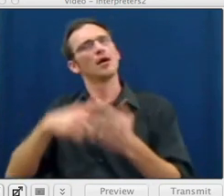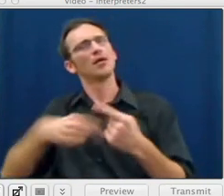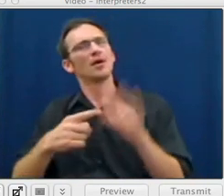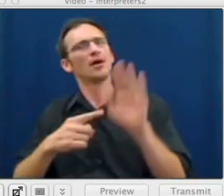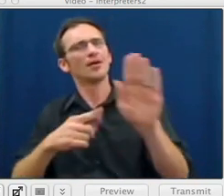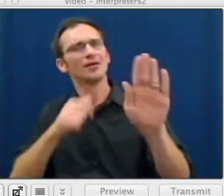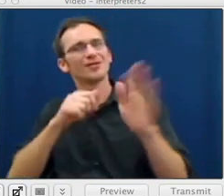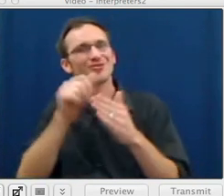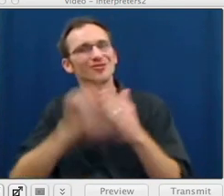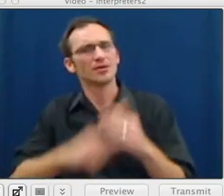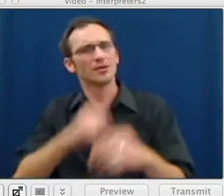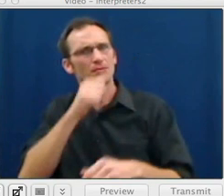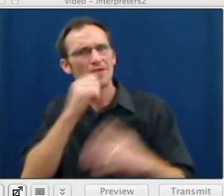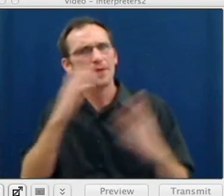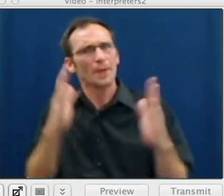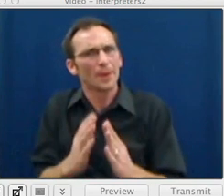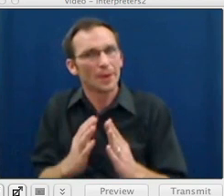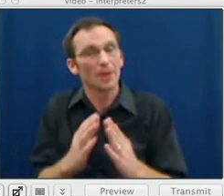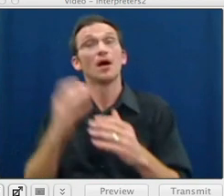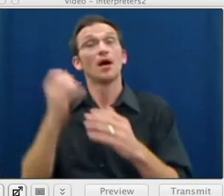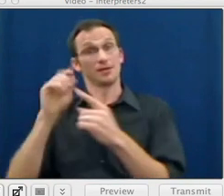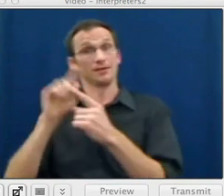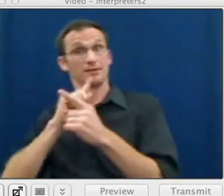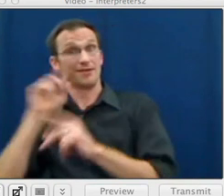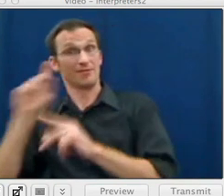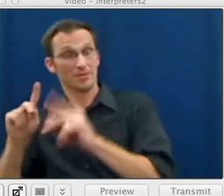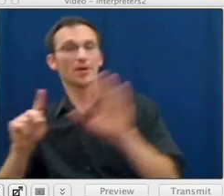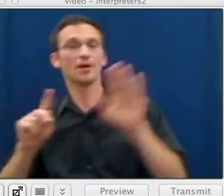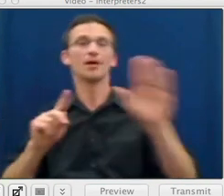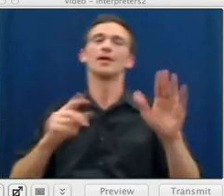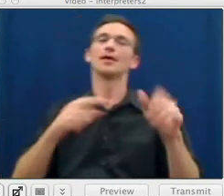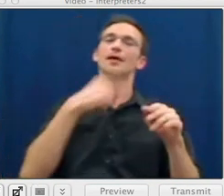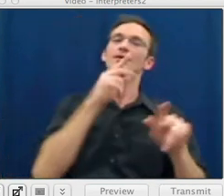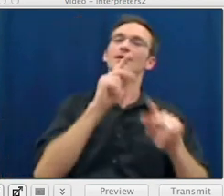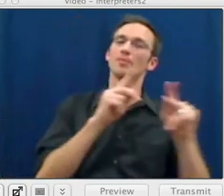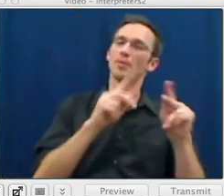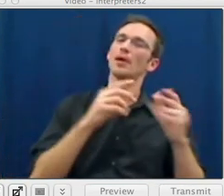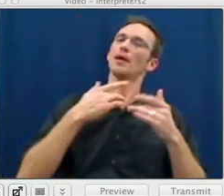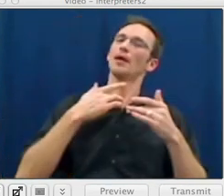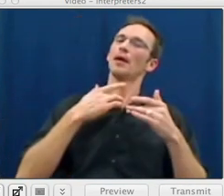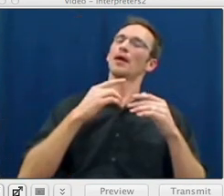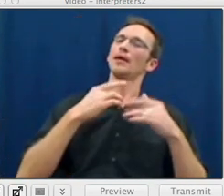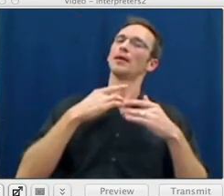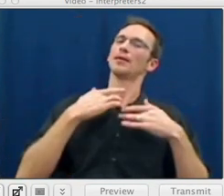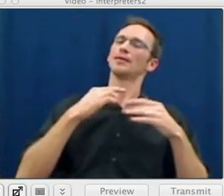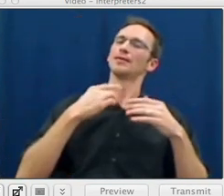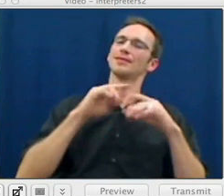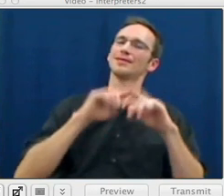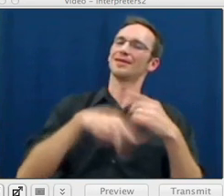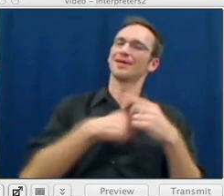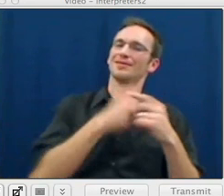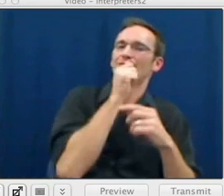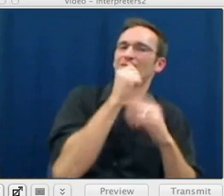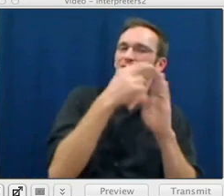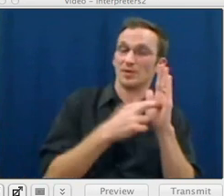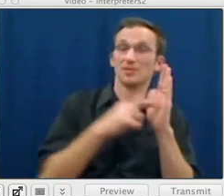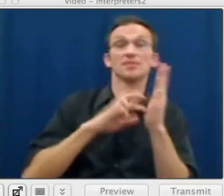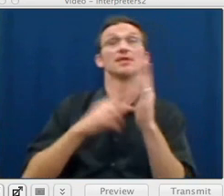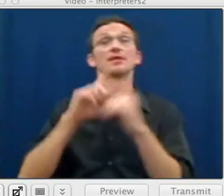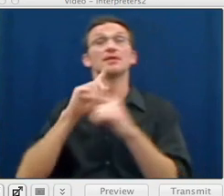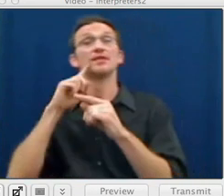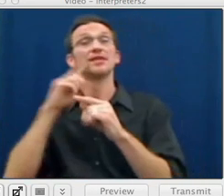deaf people and hearing people. Right? There are things that are taboo in hearing culture that may not be taboo in deaf culture. And there